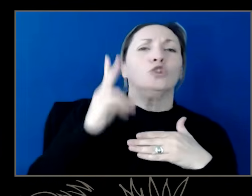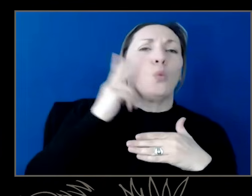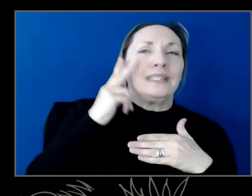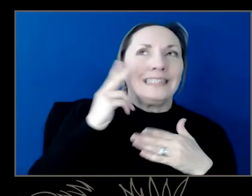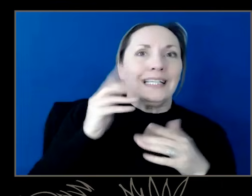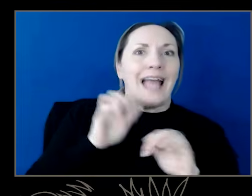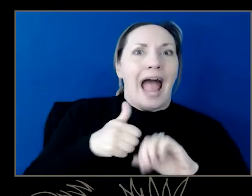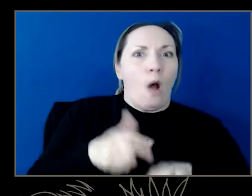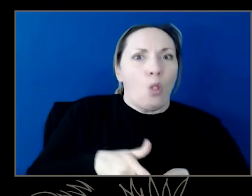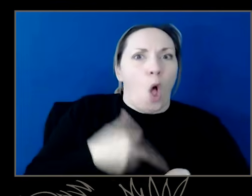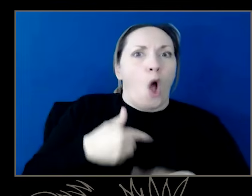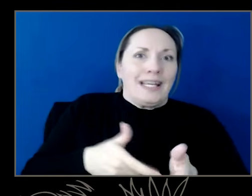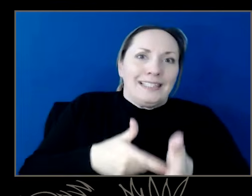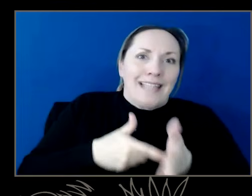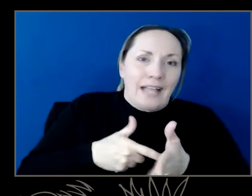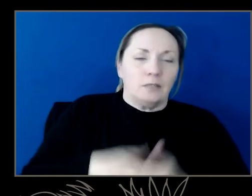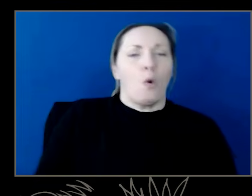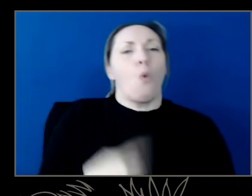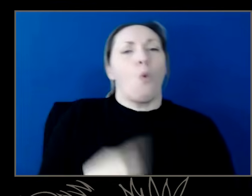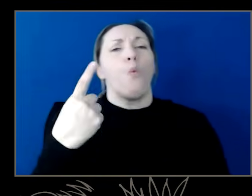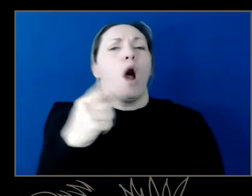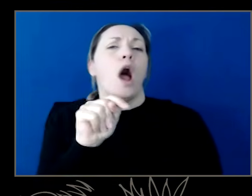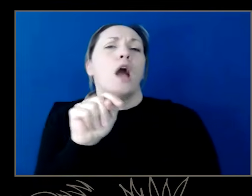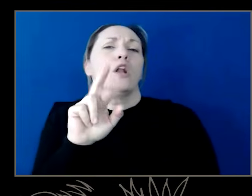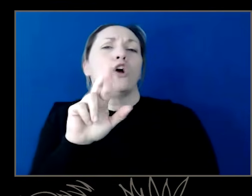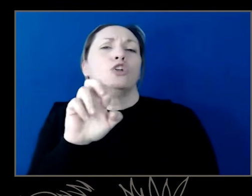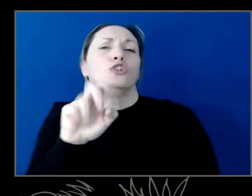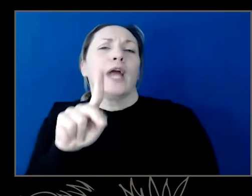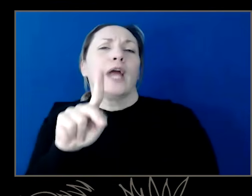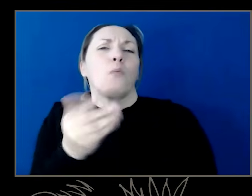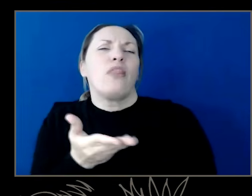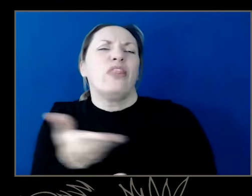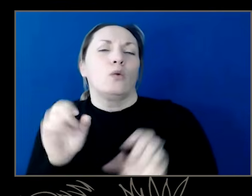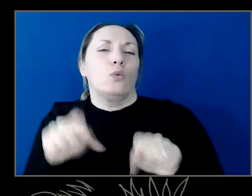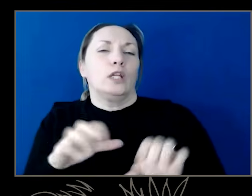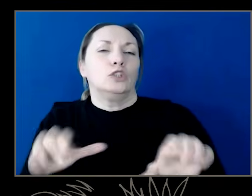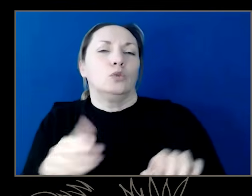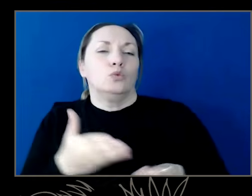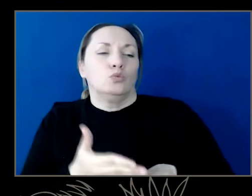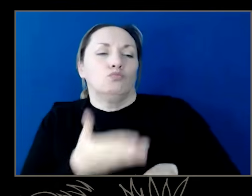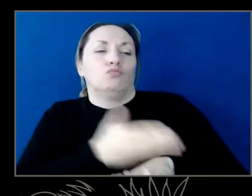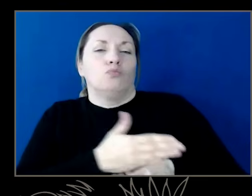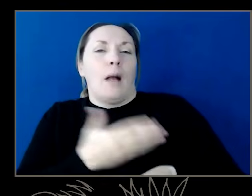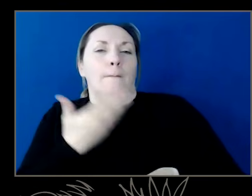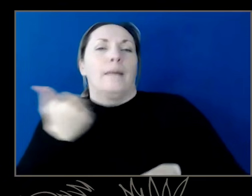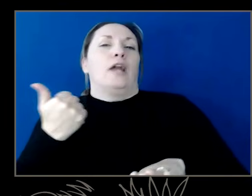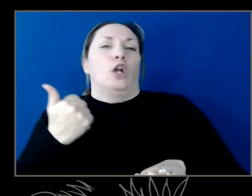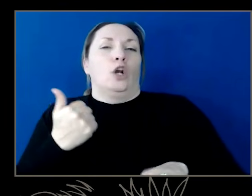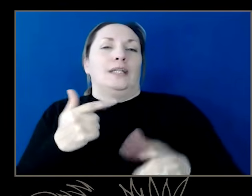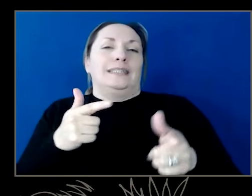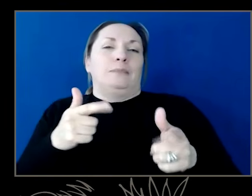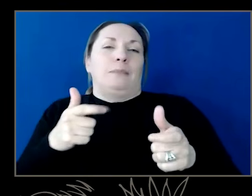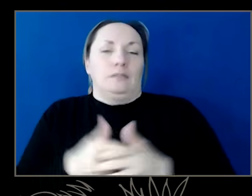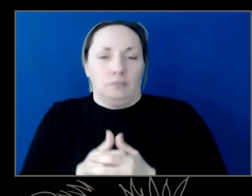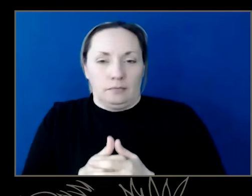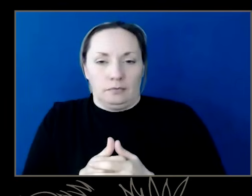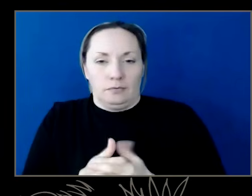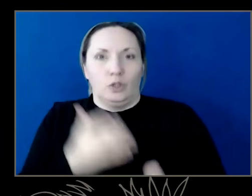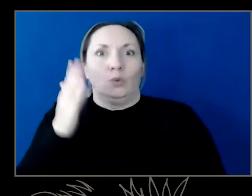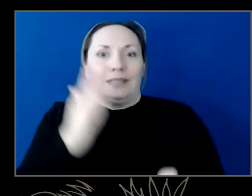is one easy trick that we could use to improve the build speeds. Just stop building big things.